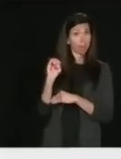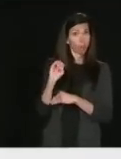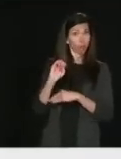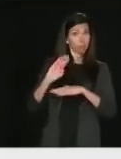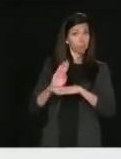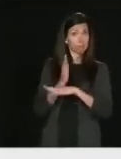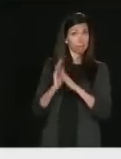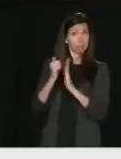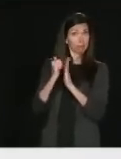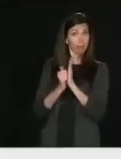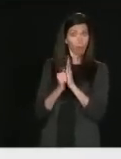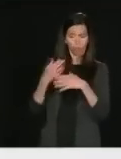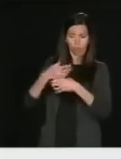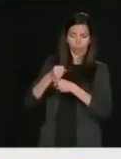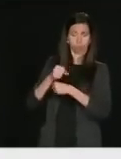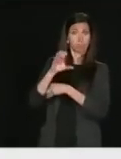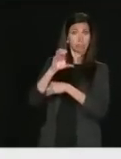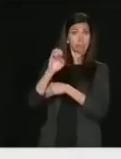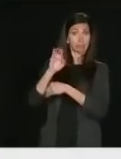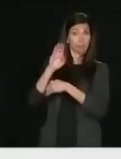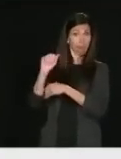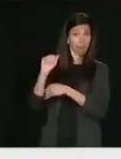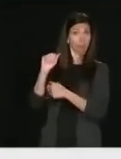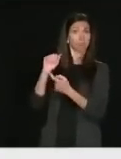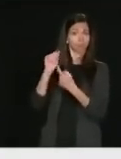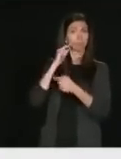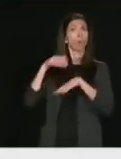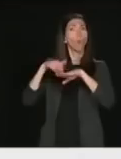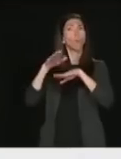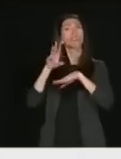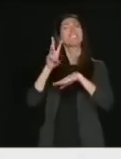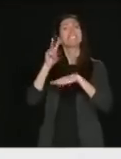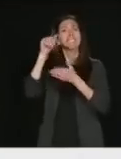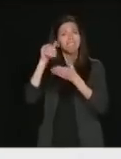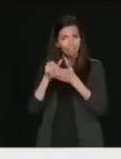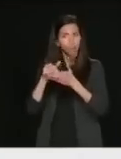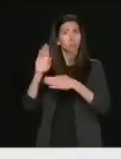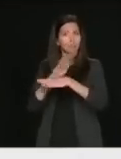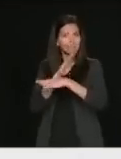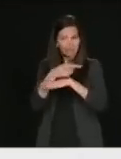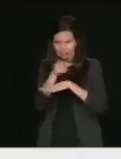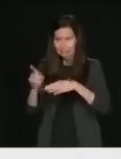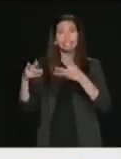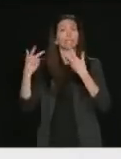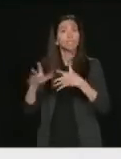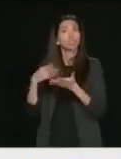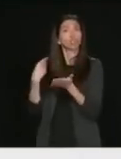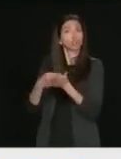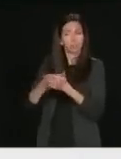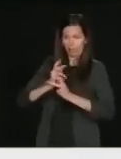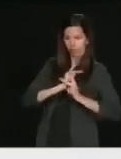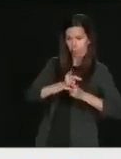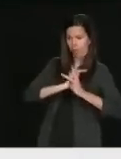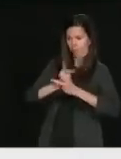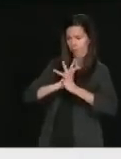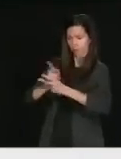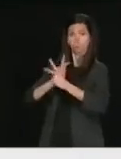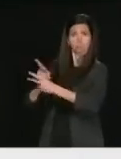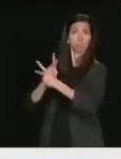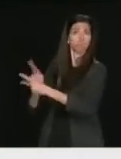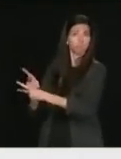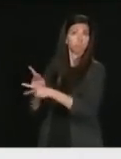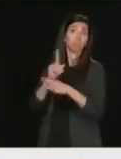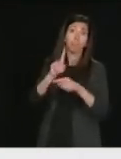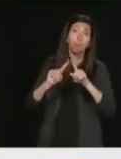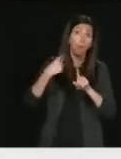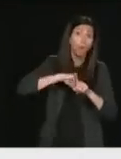600,000 small enterprises add a loan of 40,000 on that program. But we know that there are even more